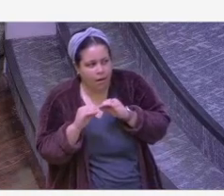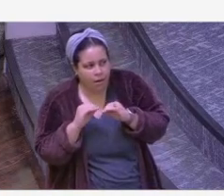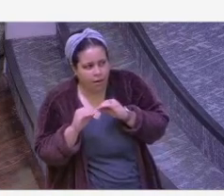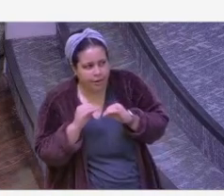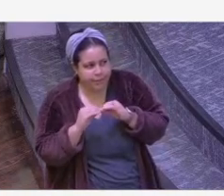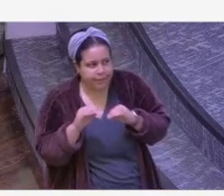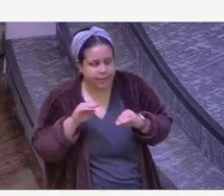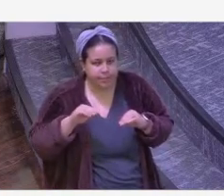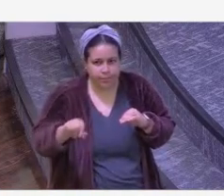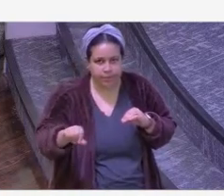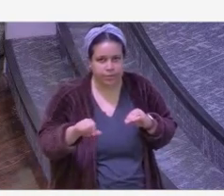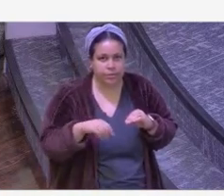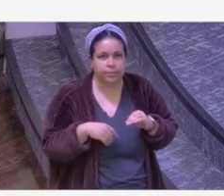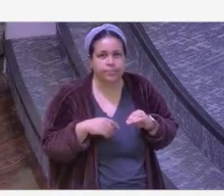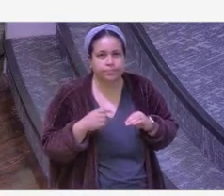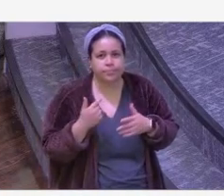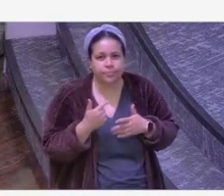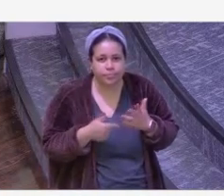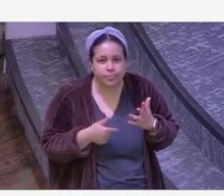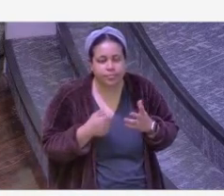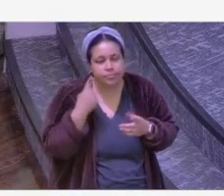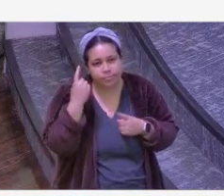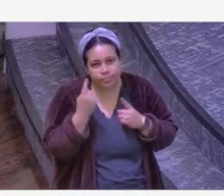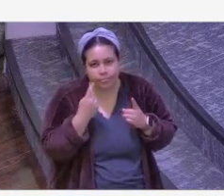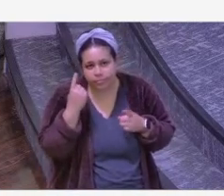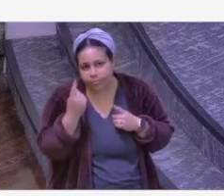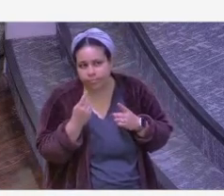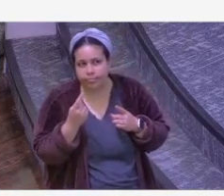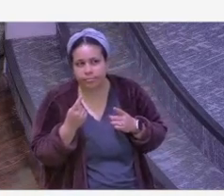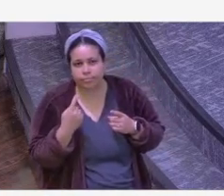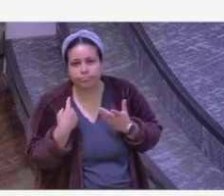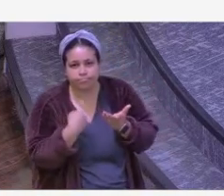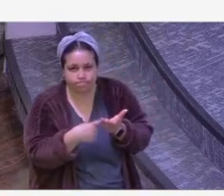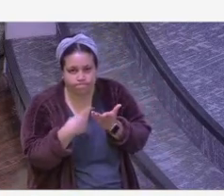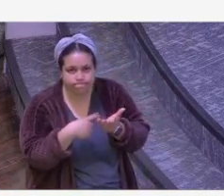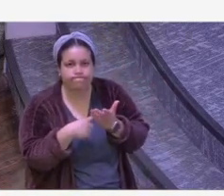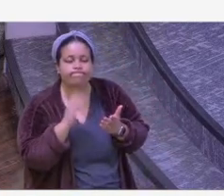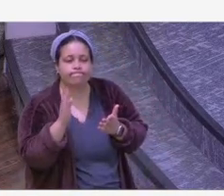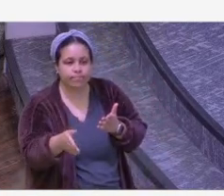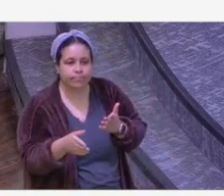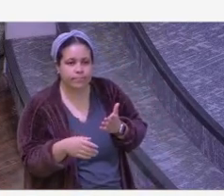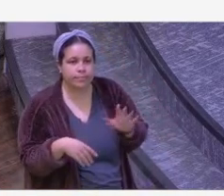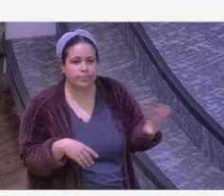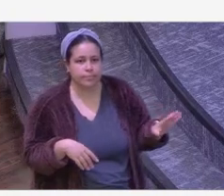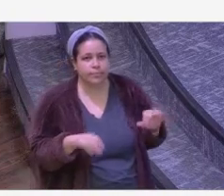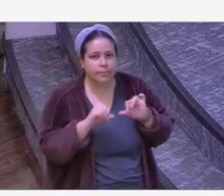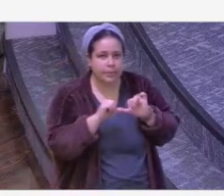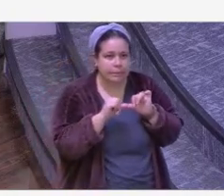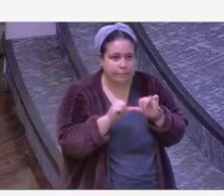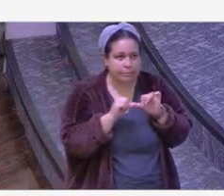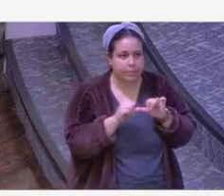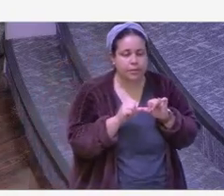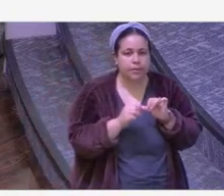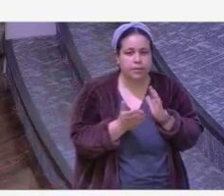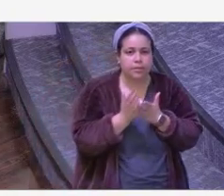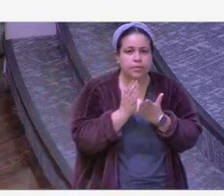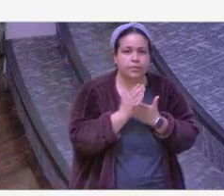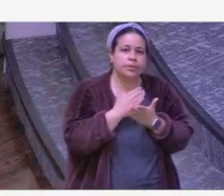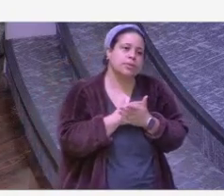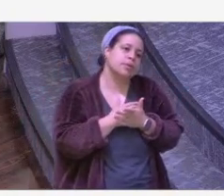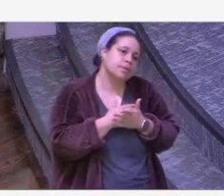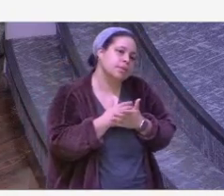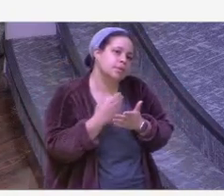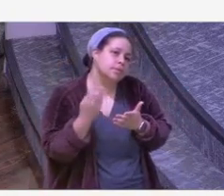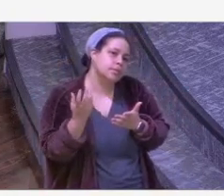side, and of course there's some items for consideration tonight that we'll talk through, and then as we continue to adjust the revenue